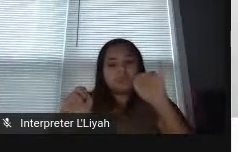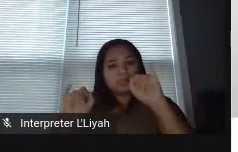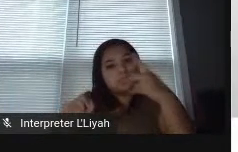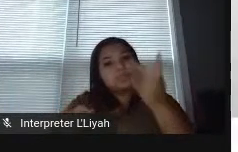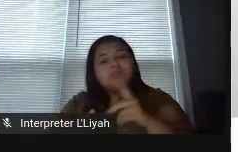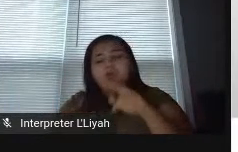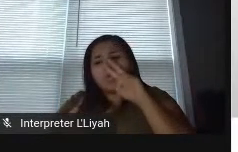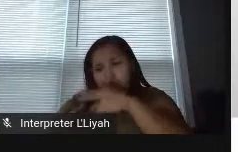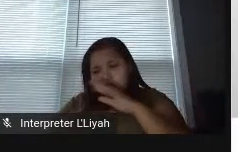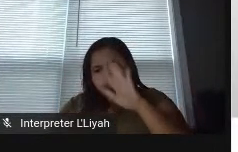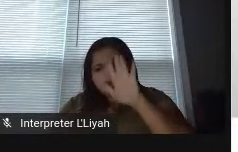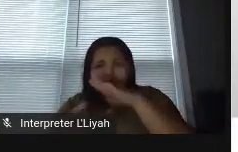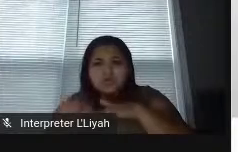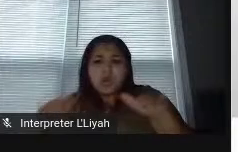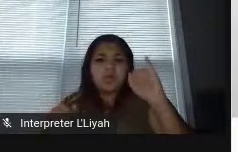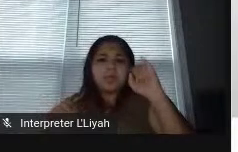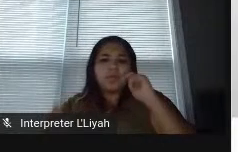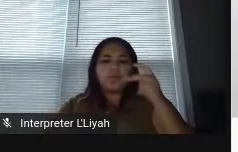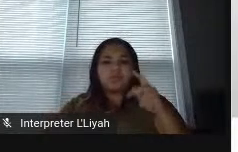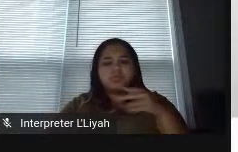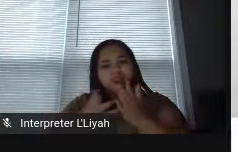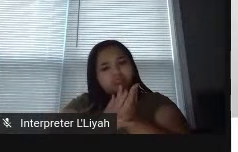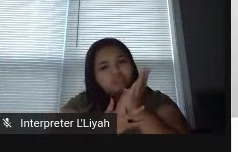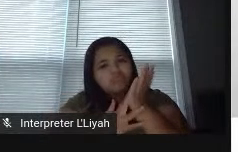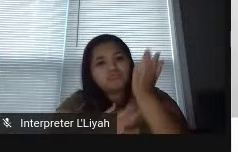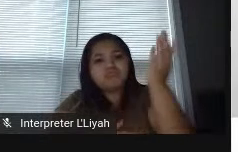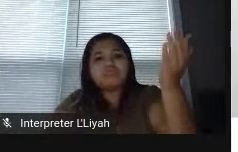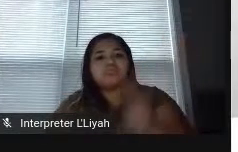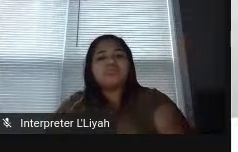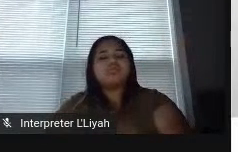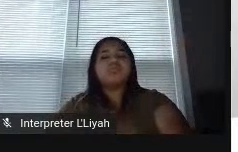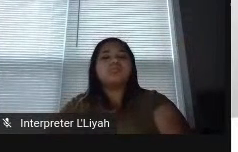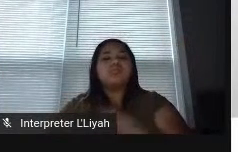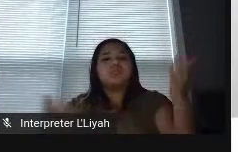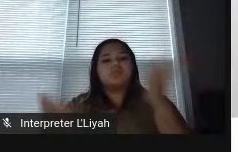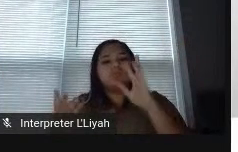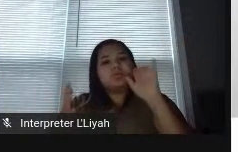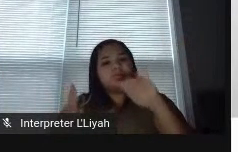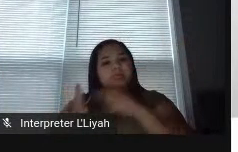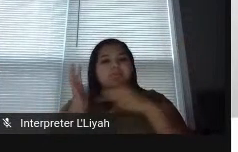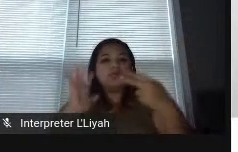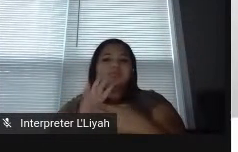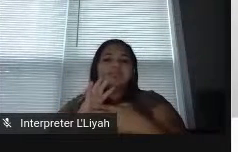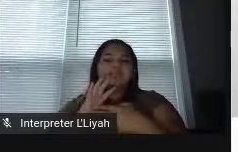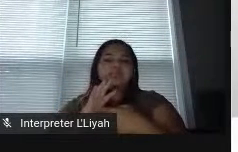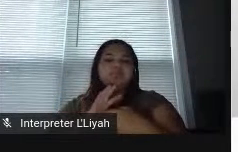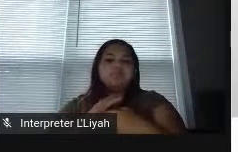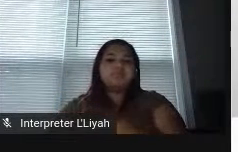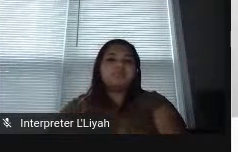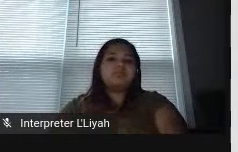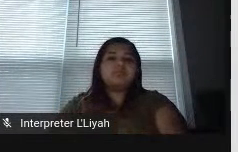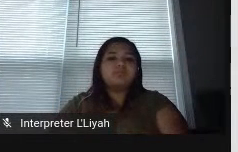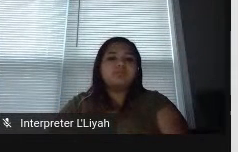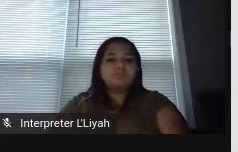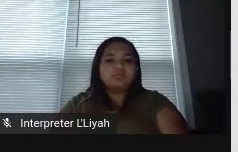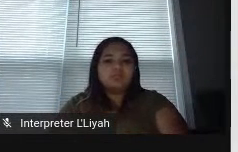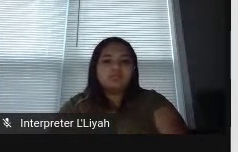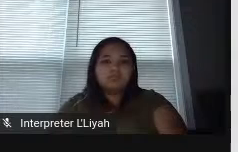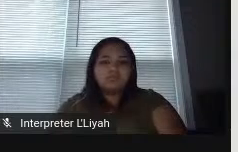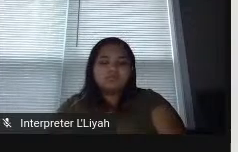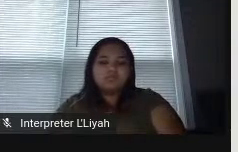look at your child's IEP and then go through what that means.